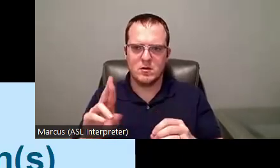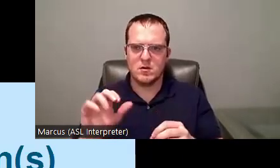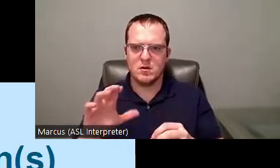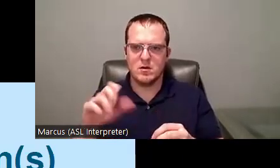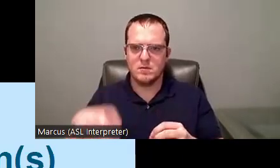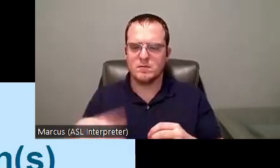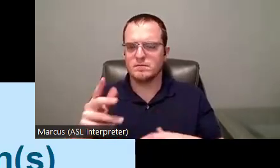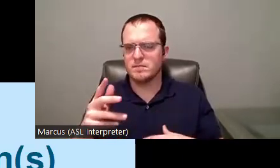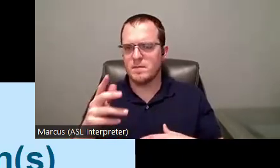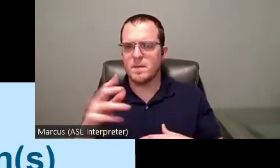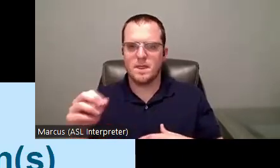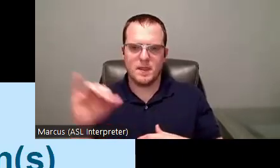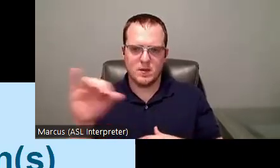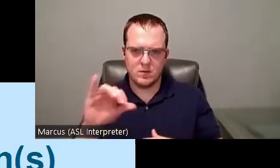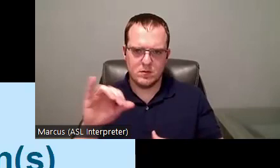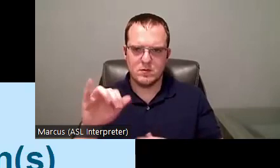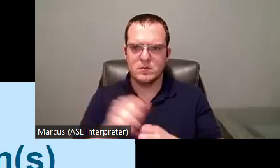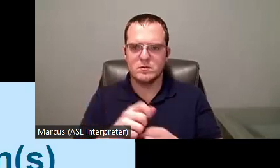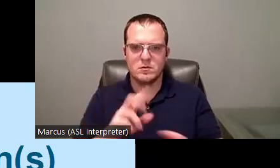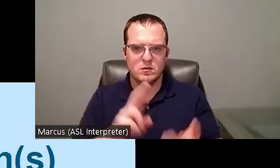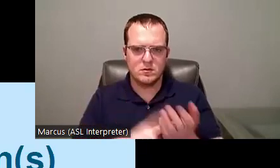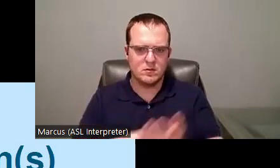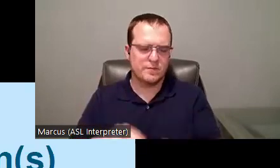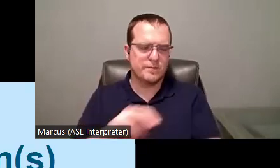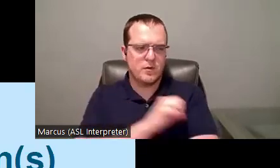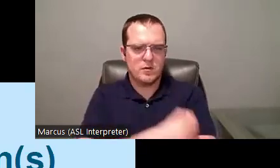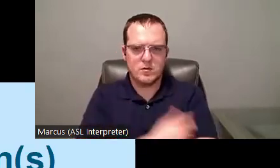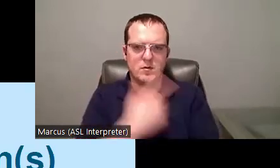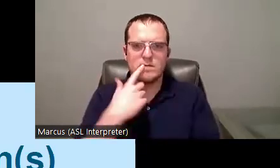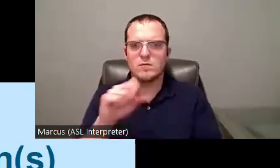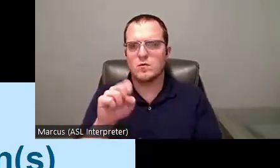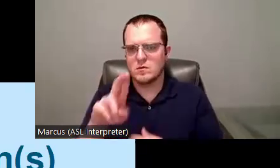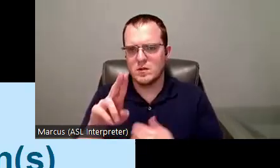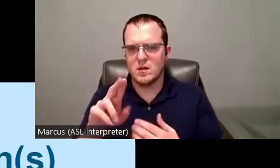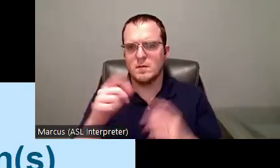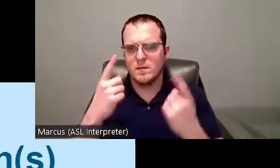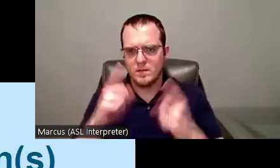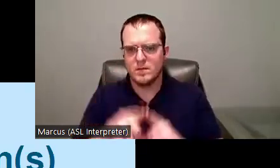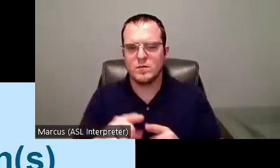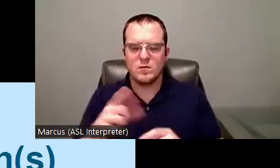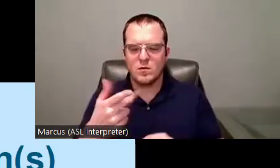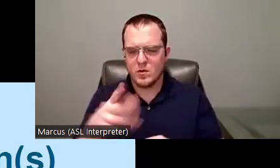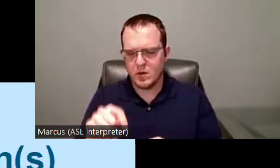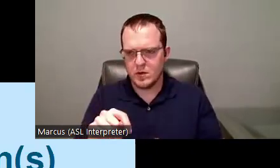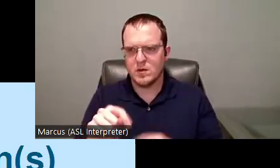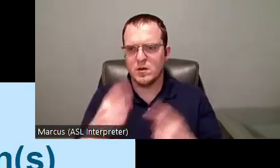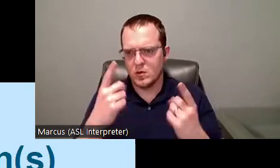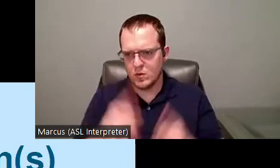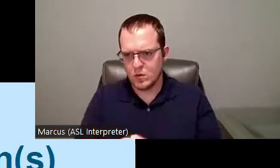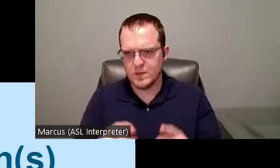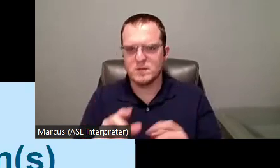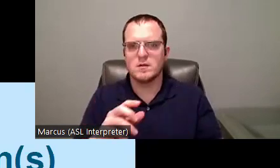RCAPs. Also, to enter into authorization for sub-grant agreements